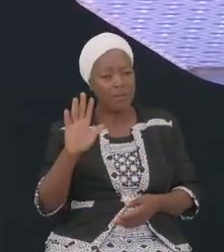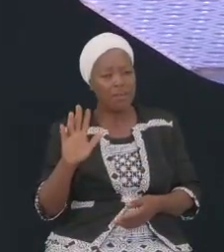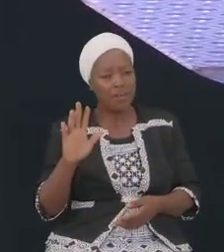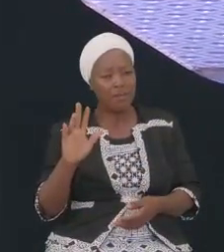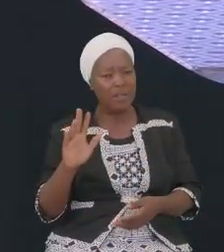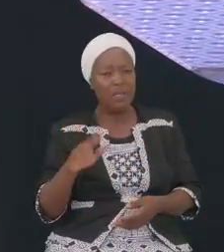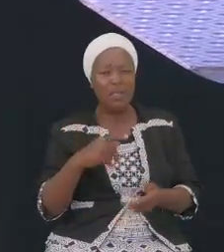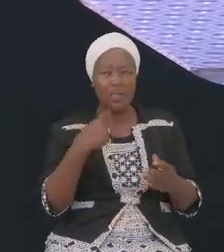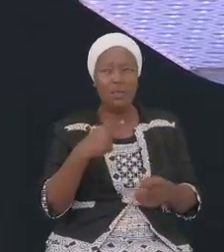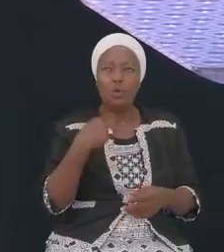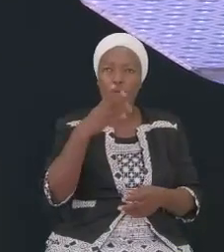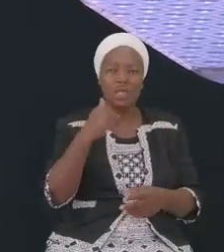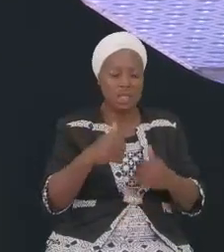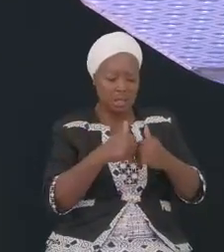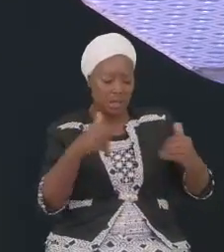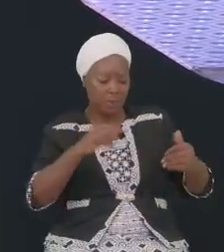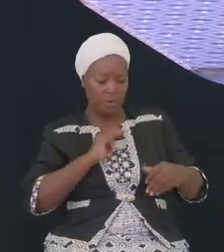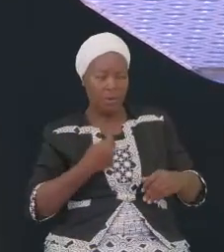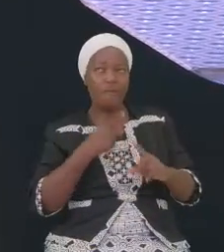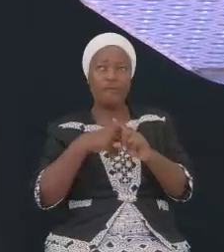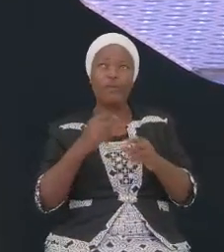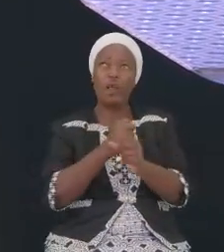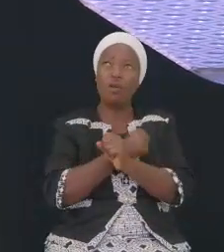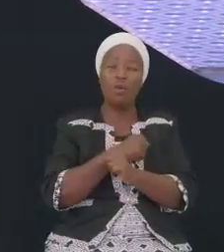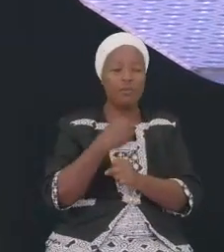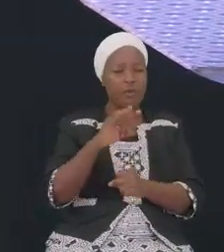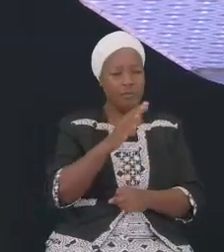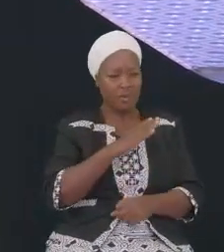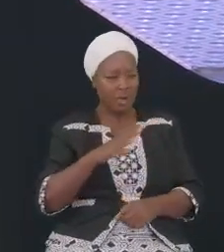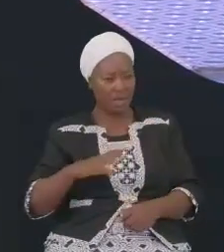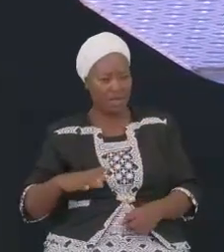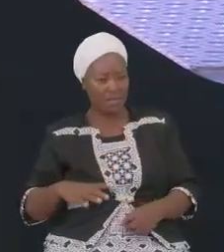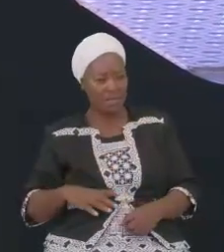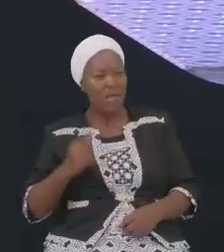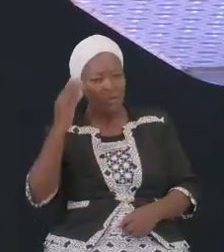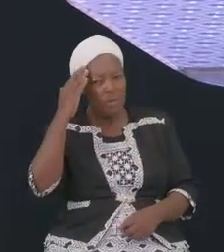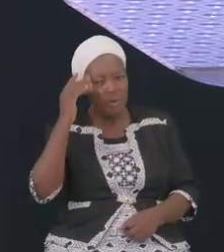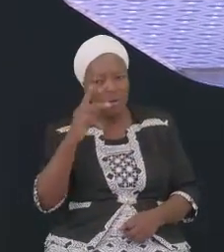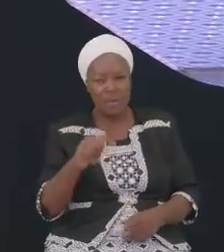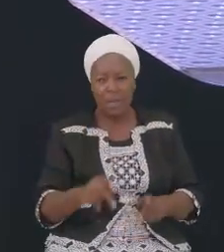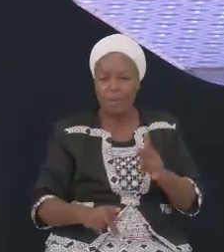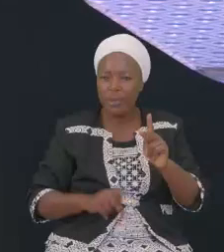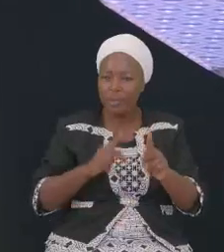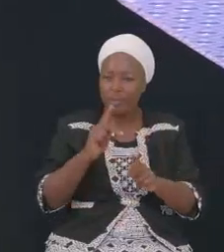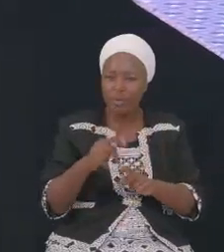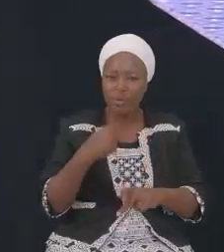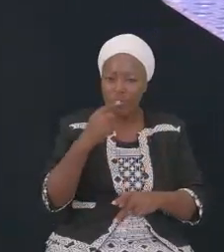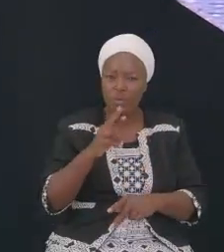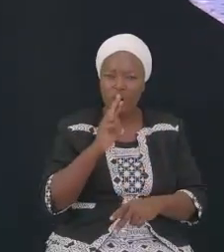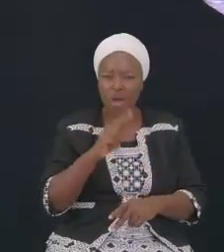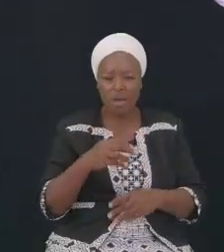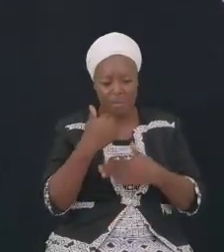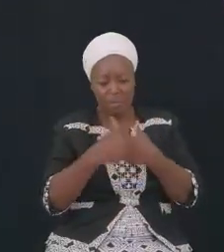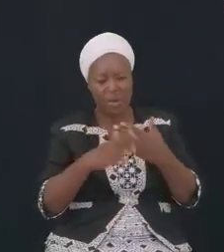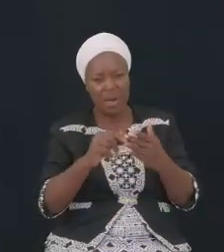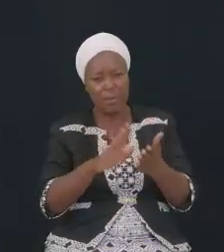shall separate us from the love of Christ? You know, the people who are bread and